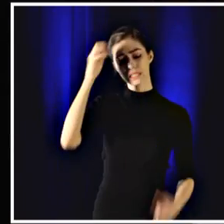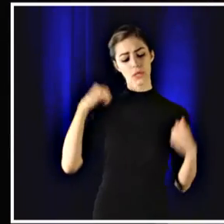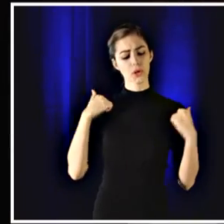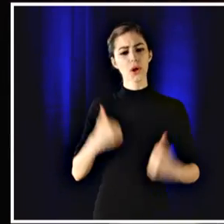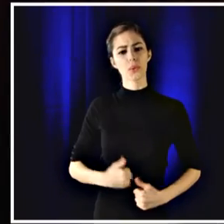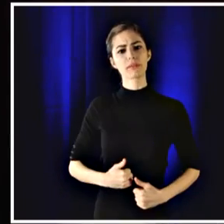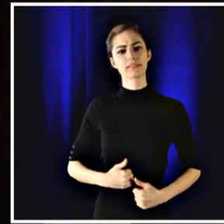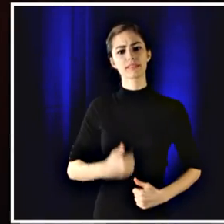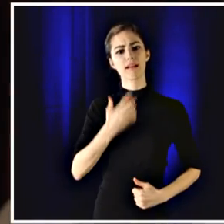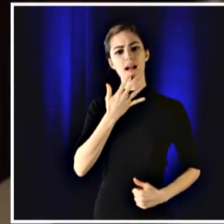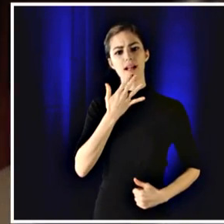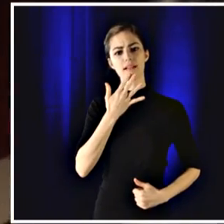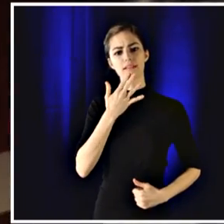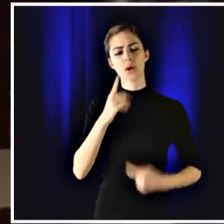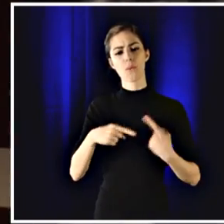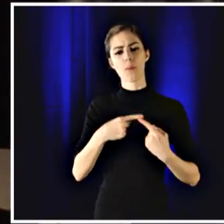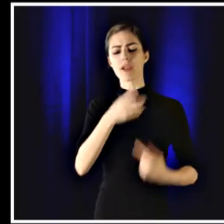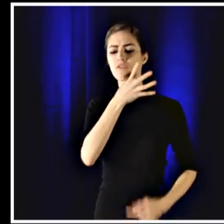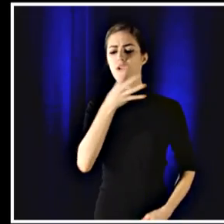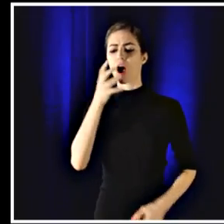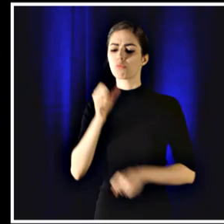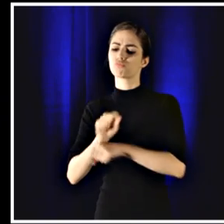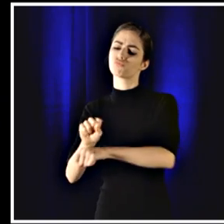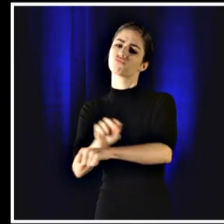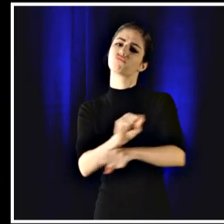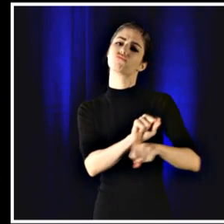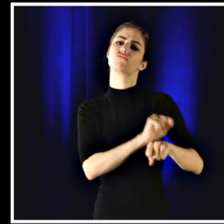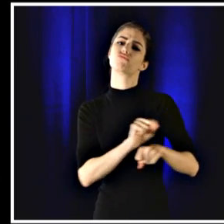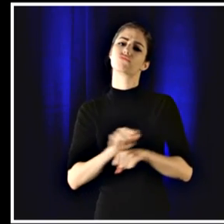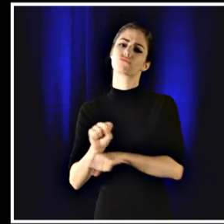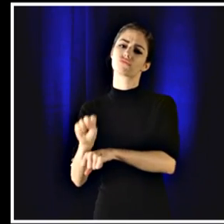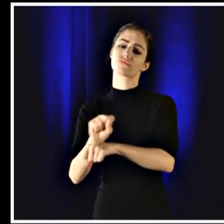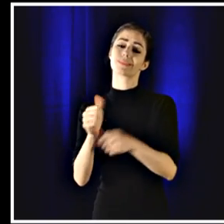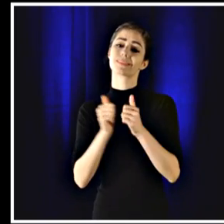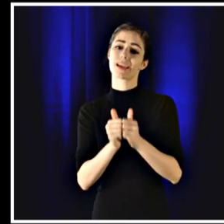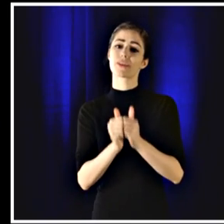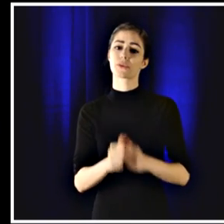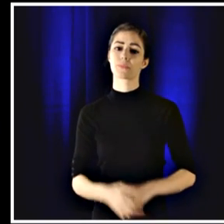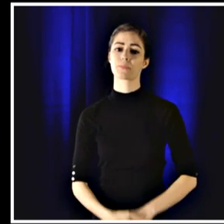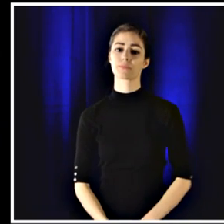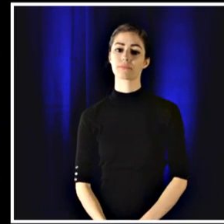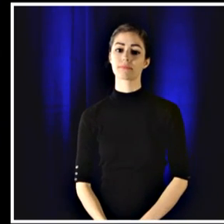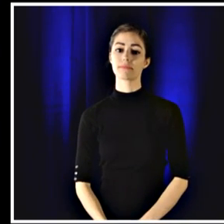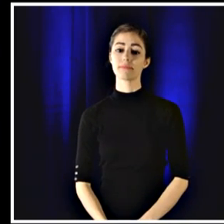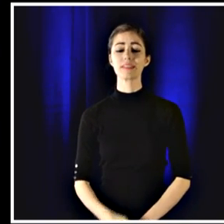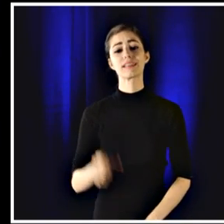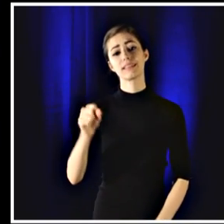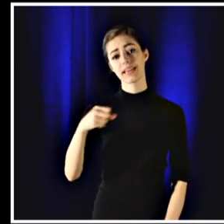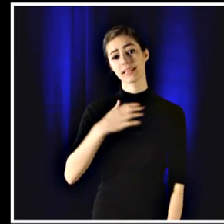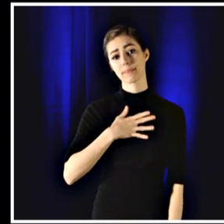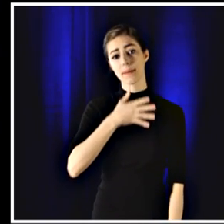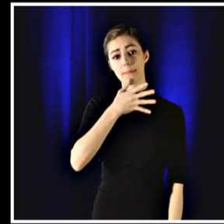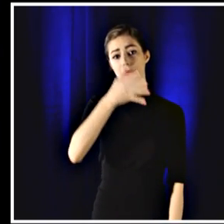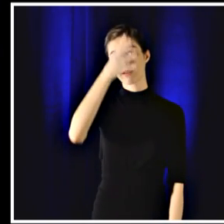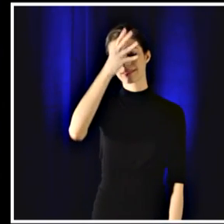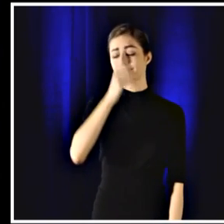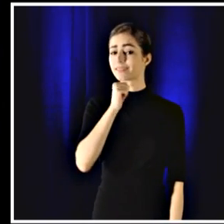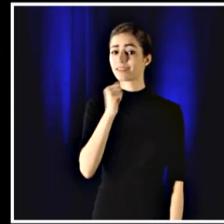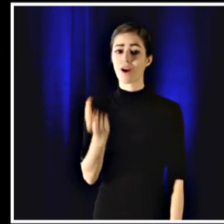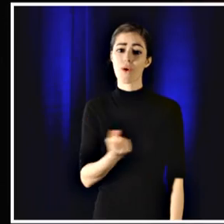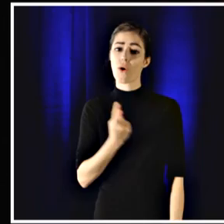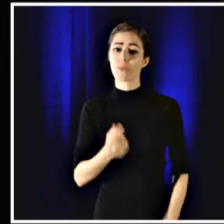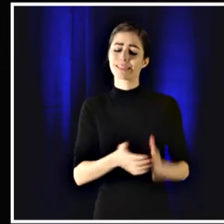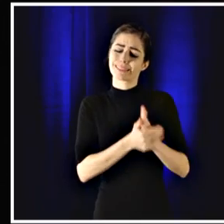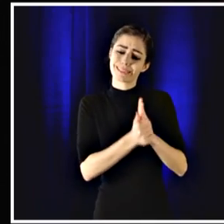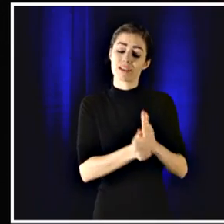And I'd like to take a moment to tell you that, even though my parents didn't always have the tools or the coping skills that they needed, they